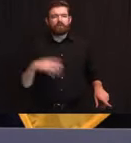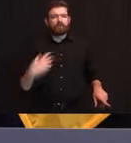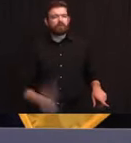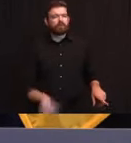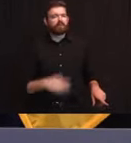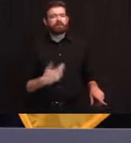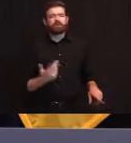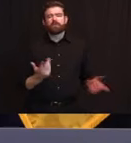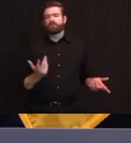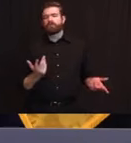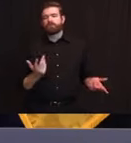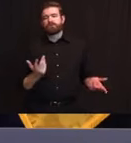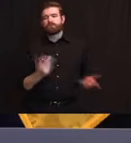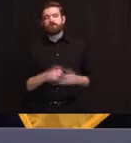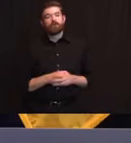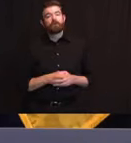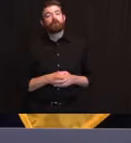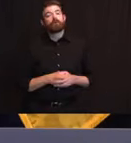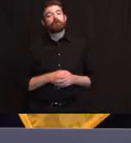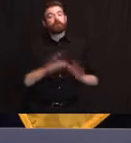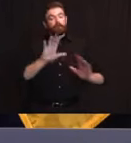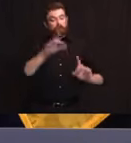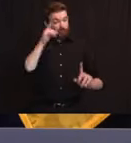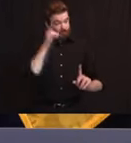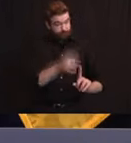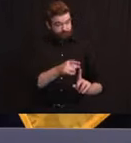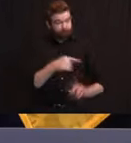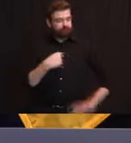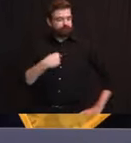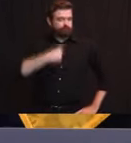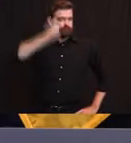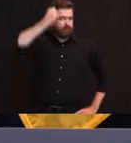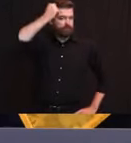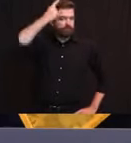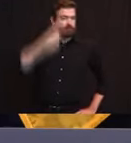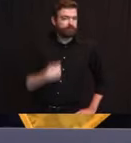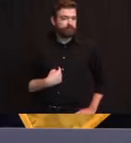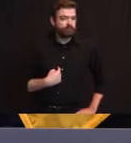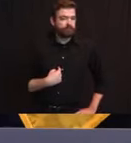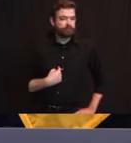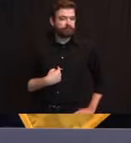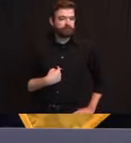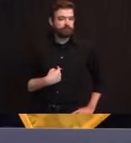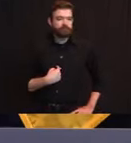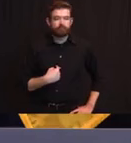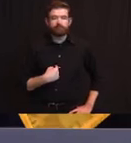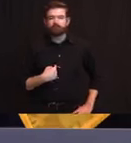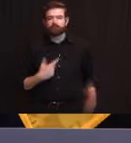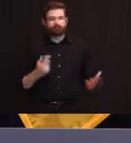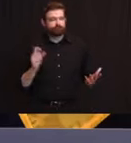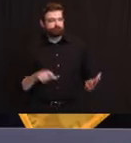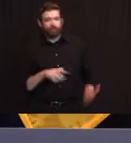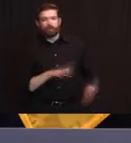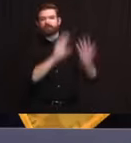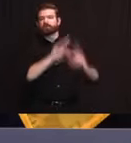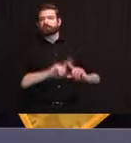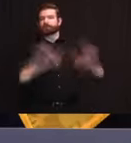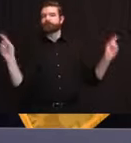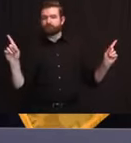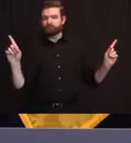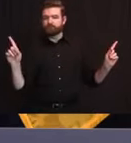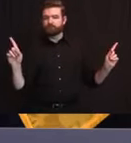that beyond the fact that we get it, we have to do this differently, I want to have someone follow up with you and give you a very specific answer, either